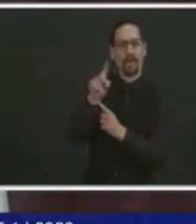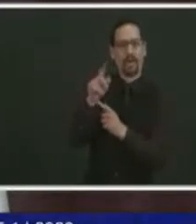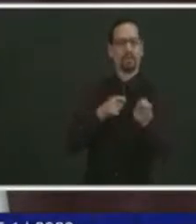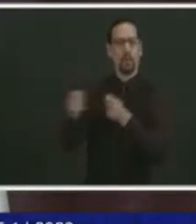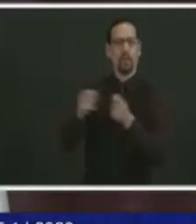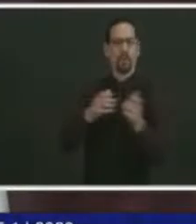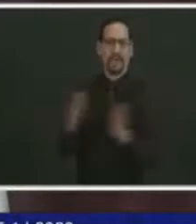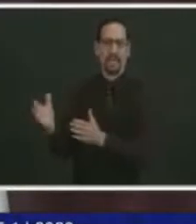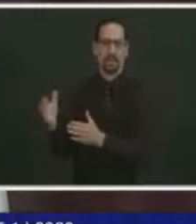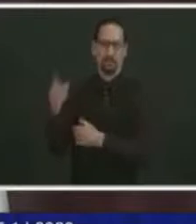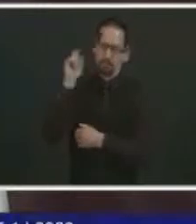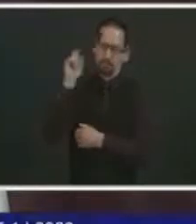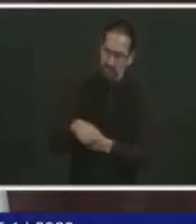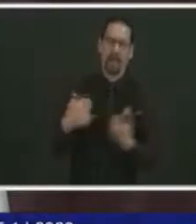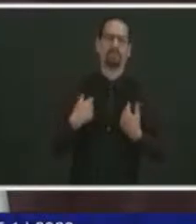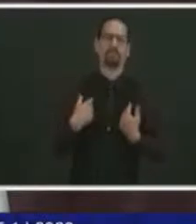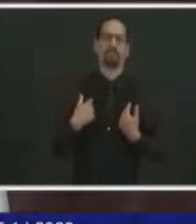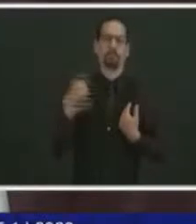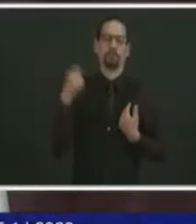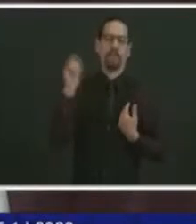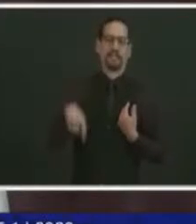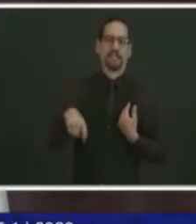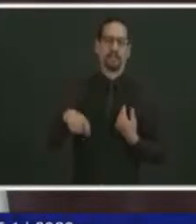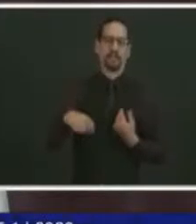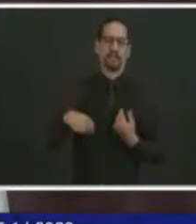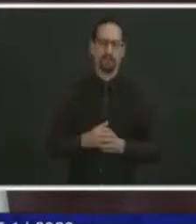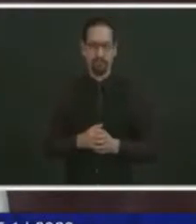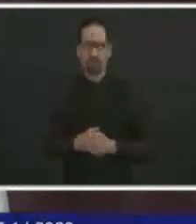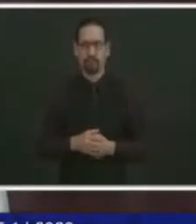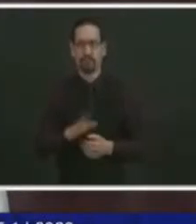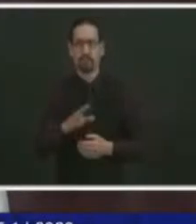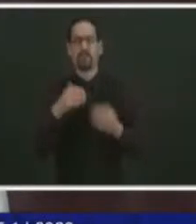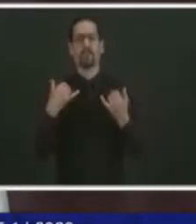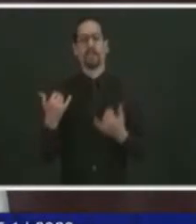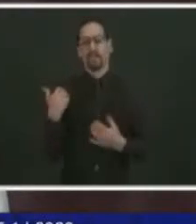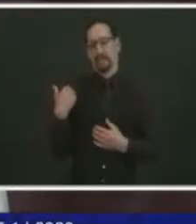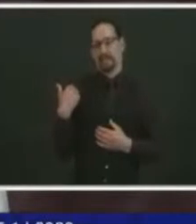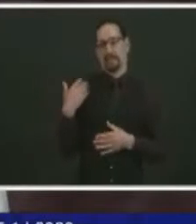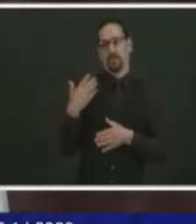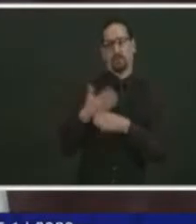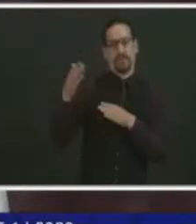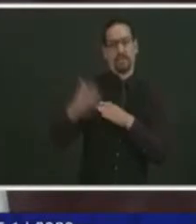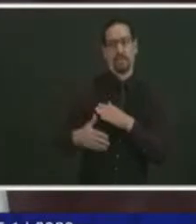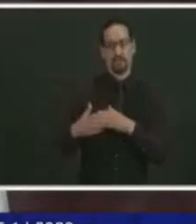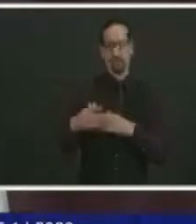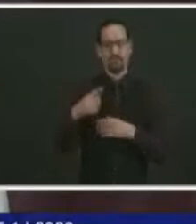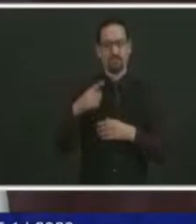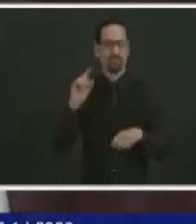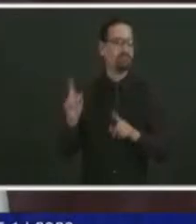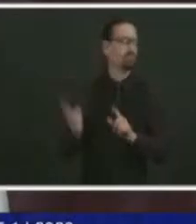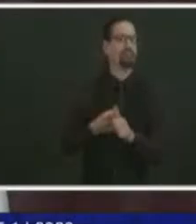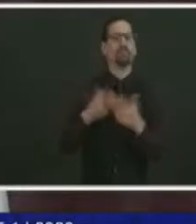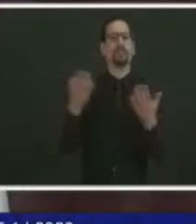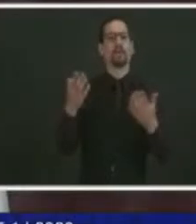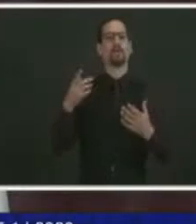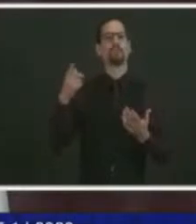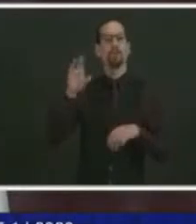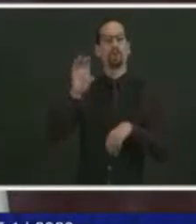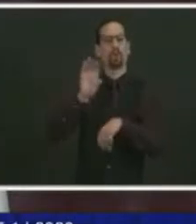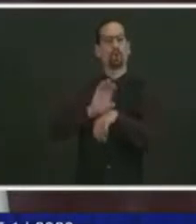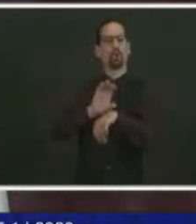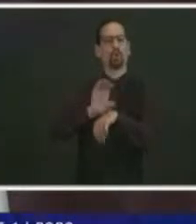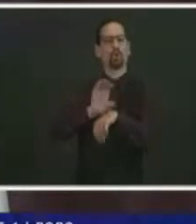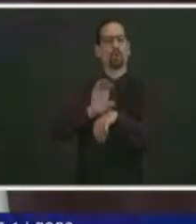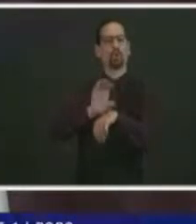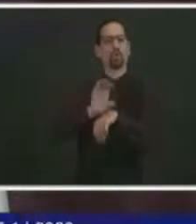houses of worship open in any large scale for in-person services. I will say,